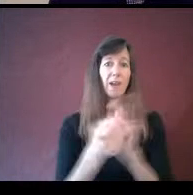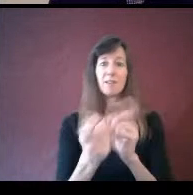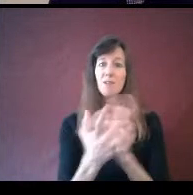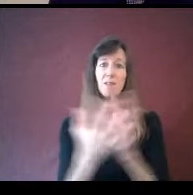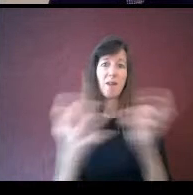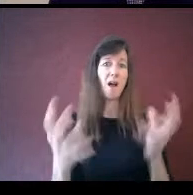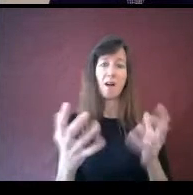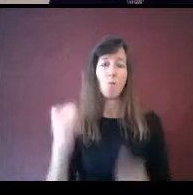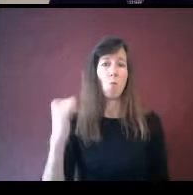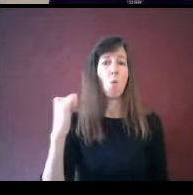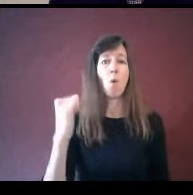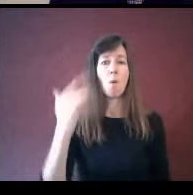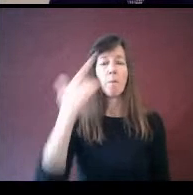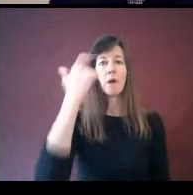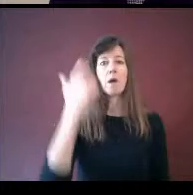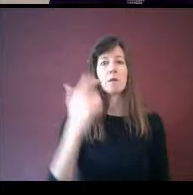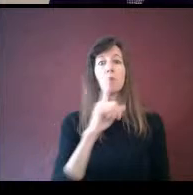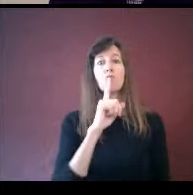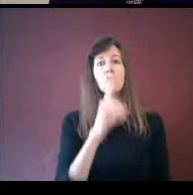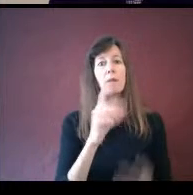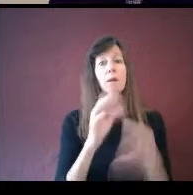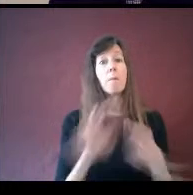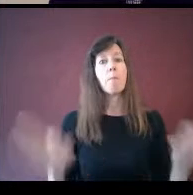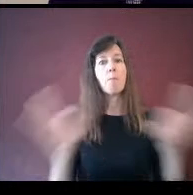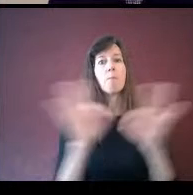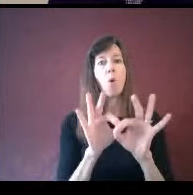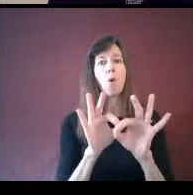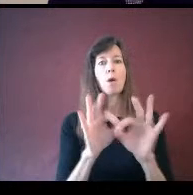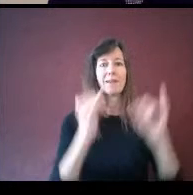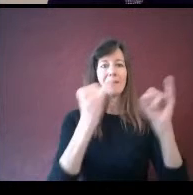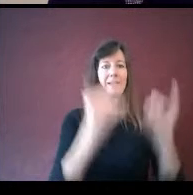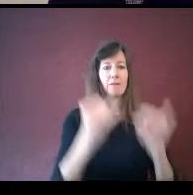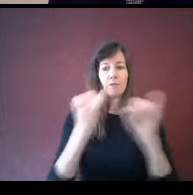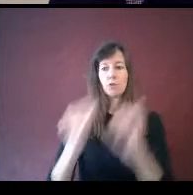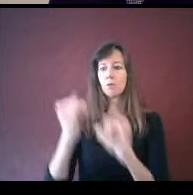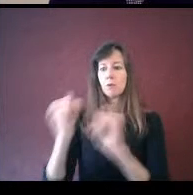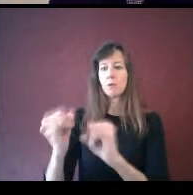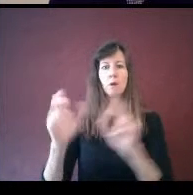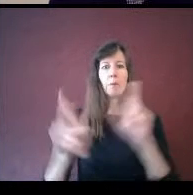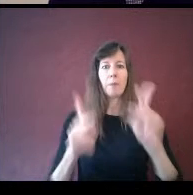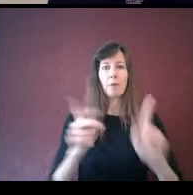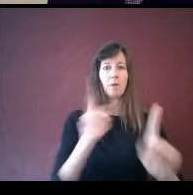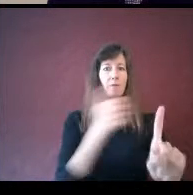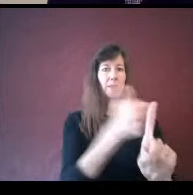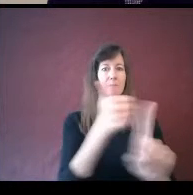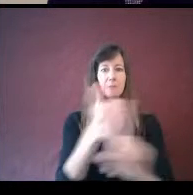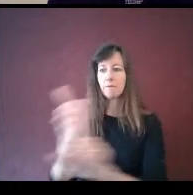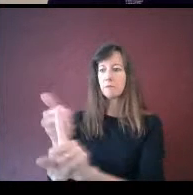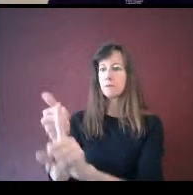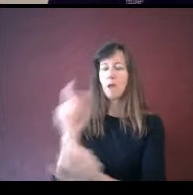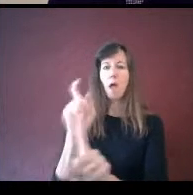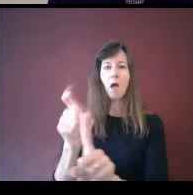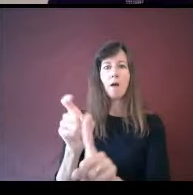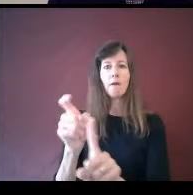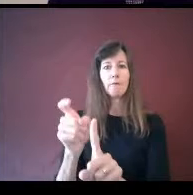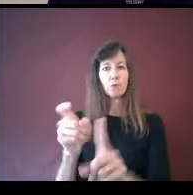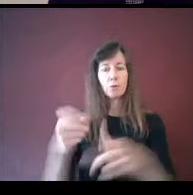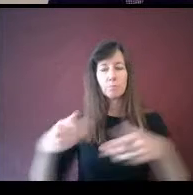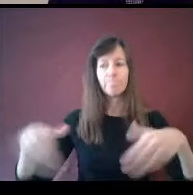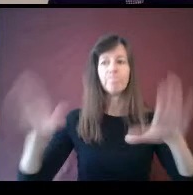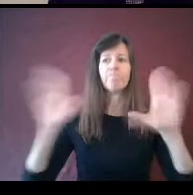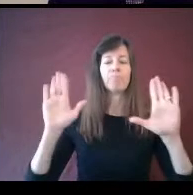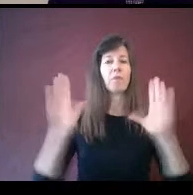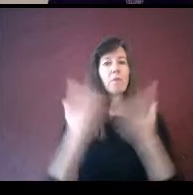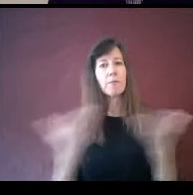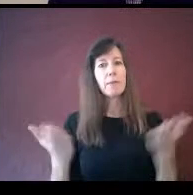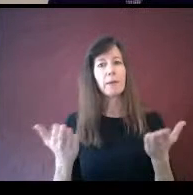convincing individuals that they're going to need to change their behavior, that they're going to have to make some small sacrifices individually and as